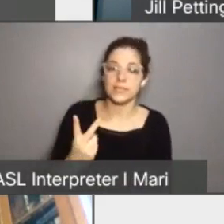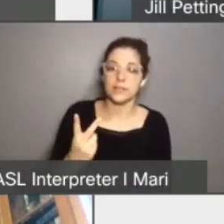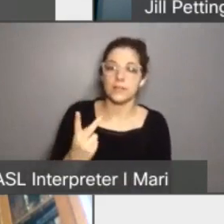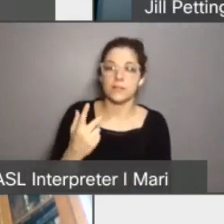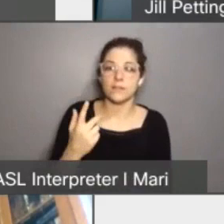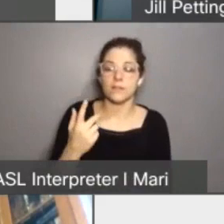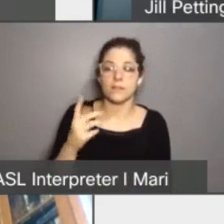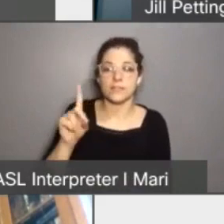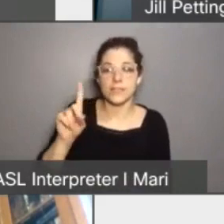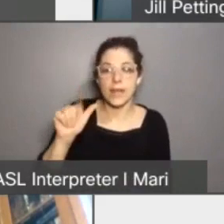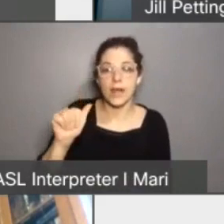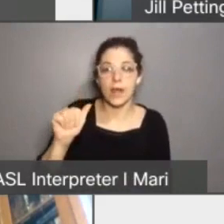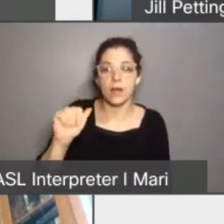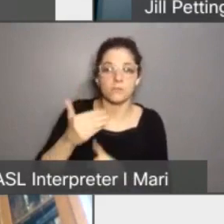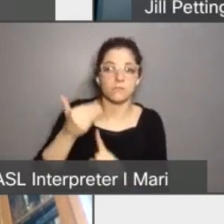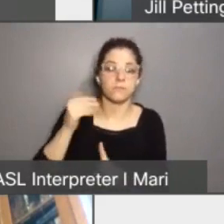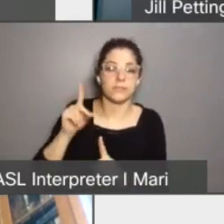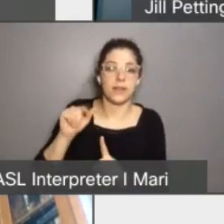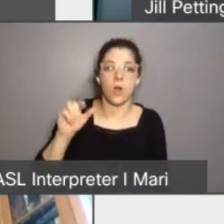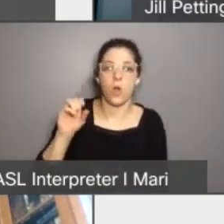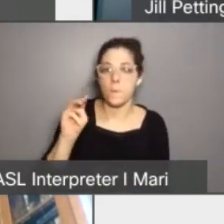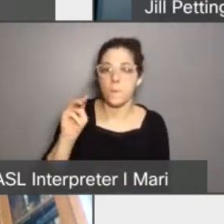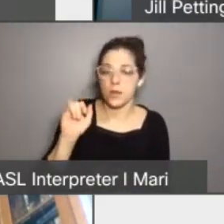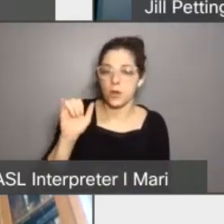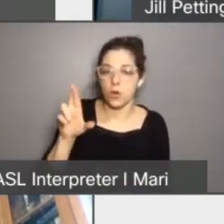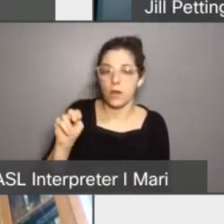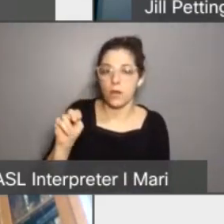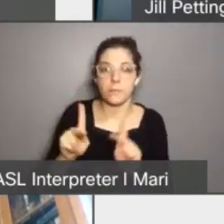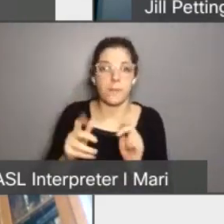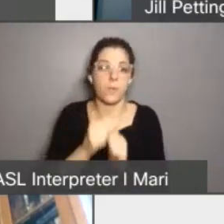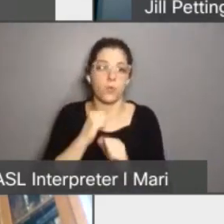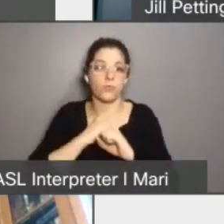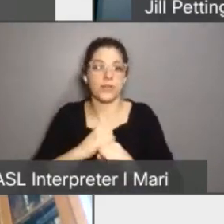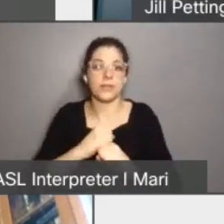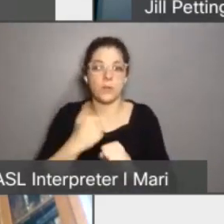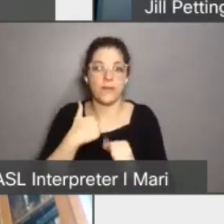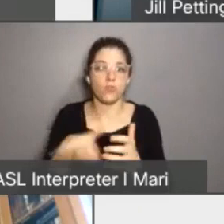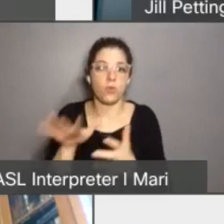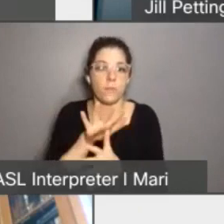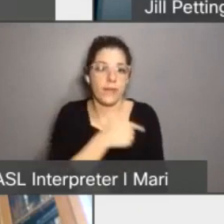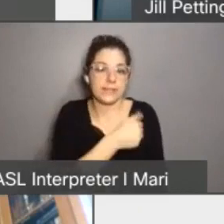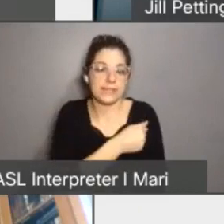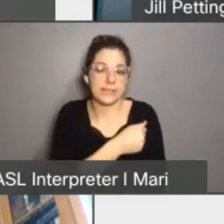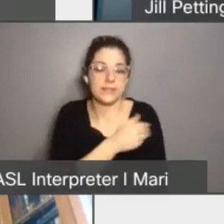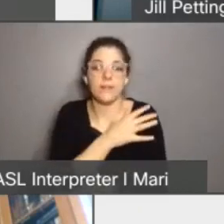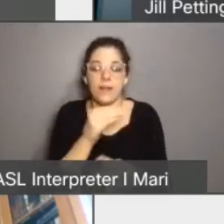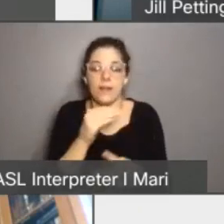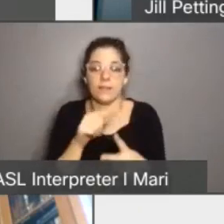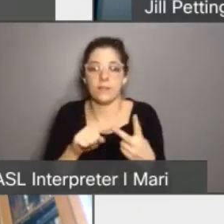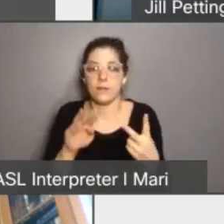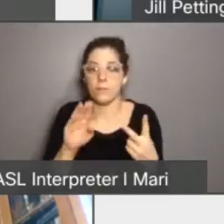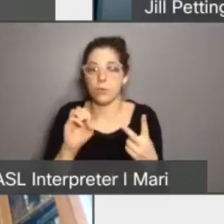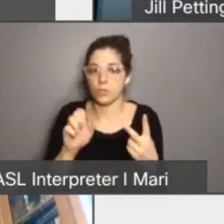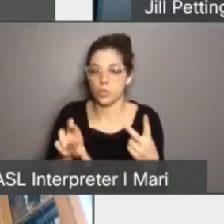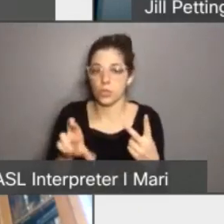through the data, early data, especially on Omicron, is that people are most protected when they have a primary vaccine series and a booster. So